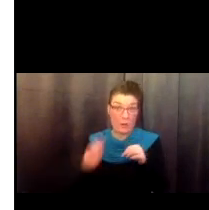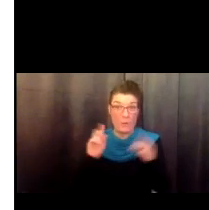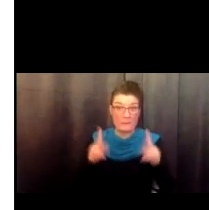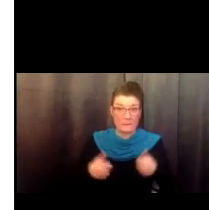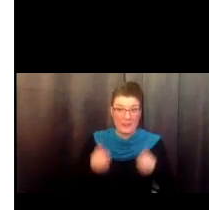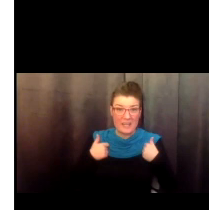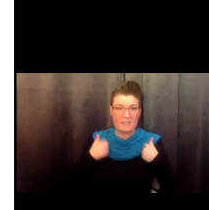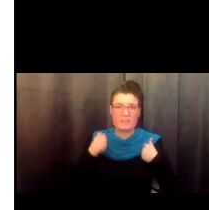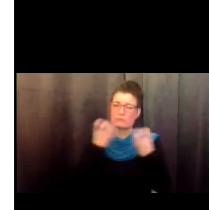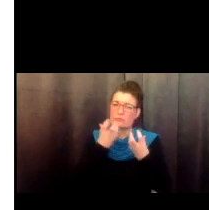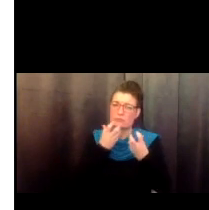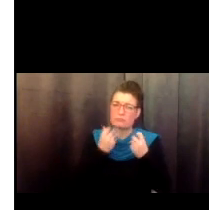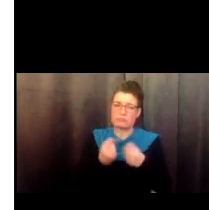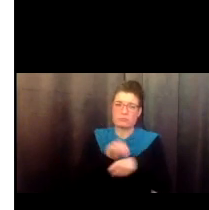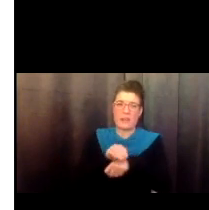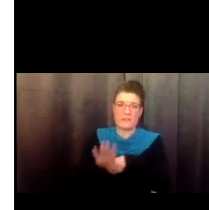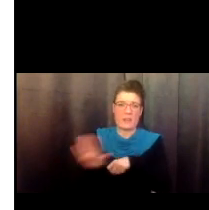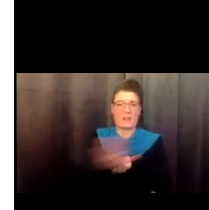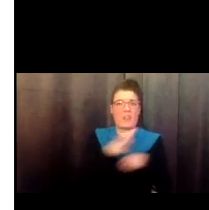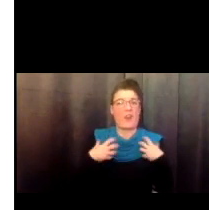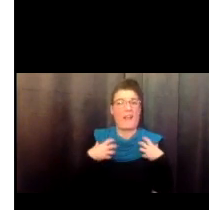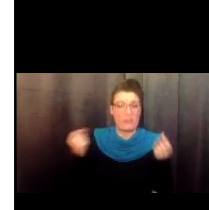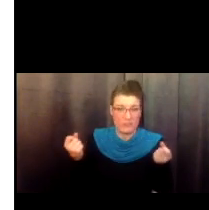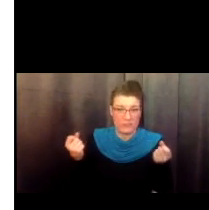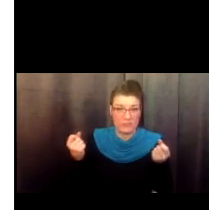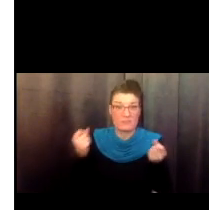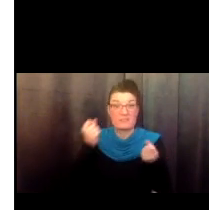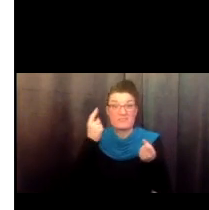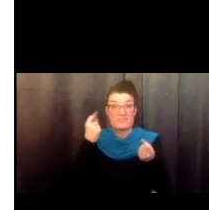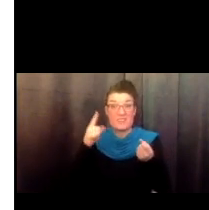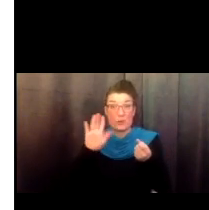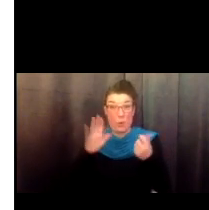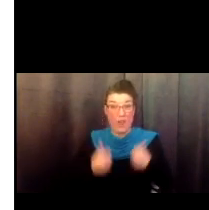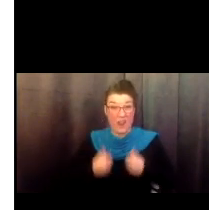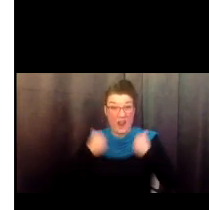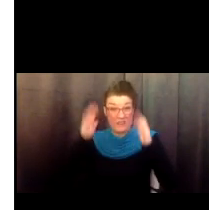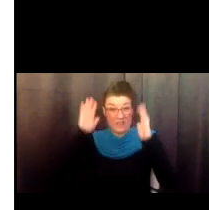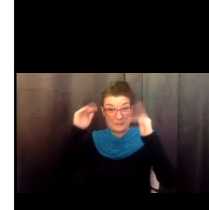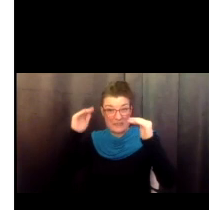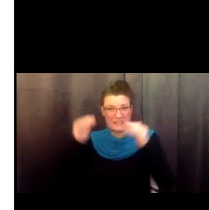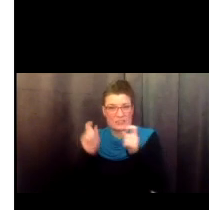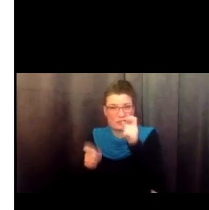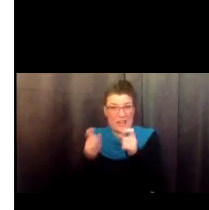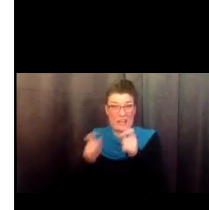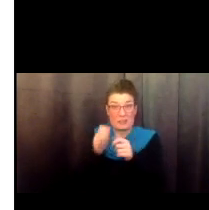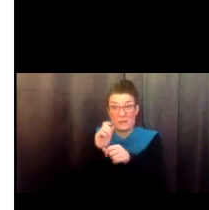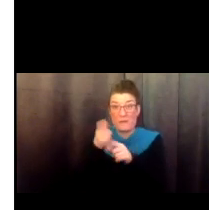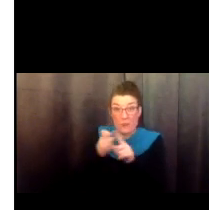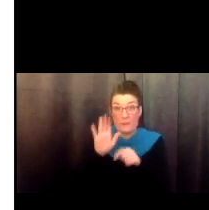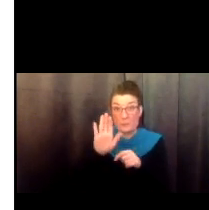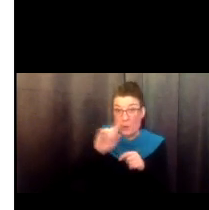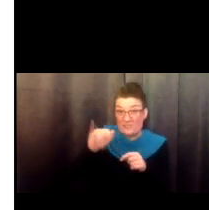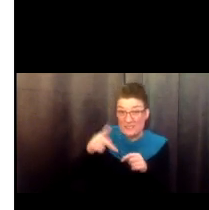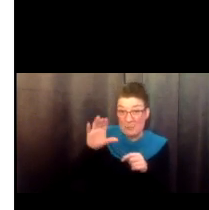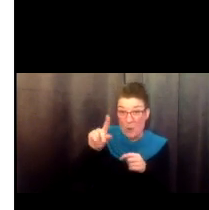huge disparities in health outcomes, with zip code life expectancies sometimes differing as much as 10